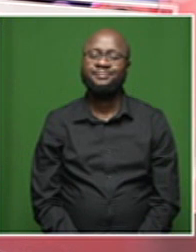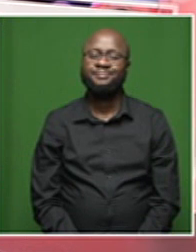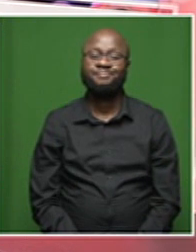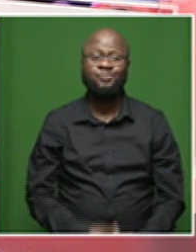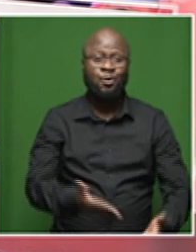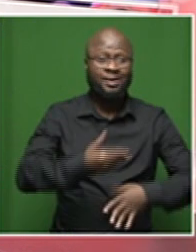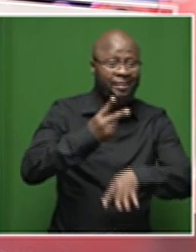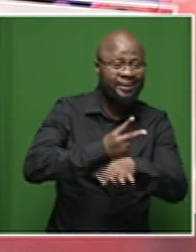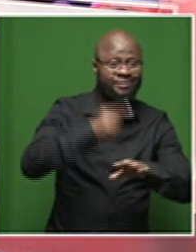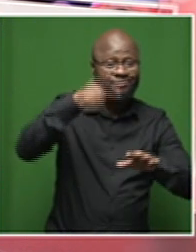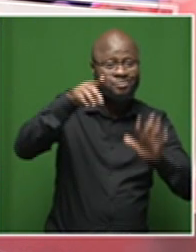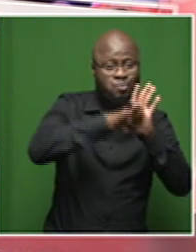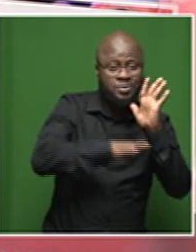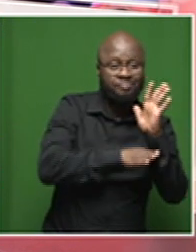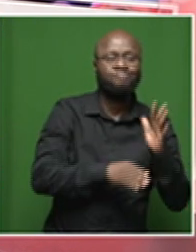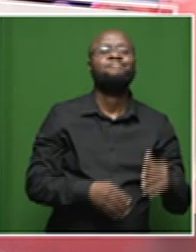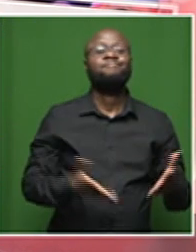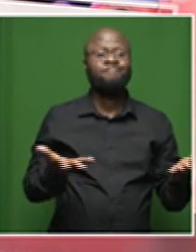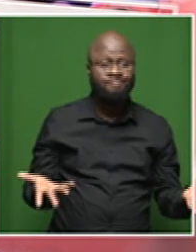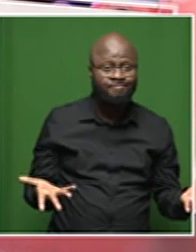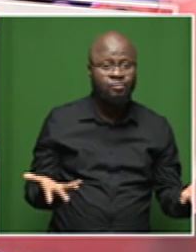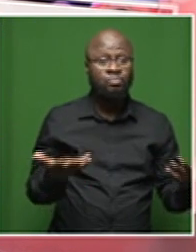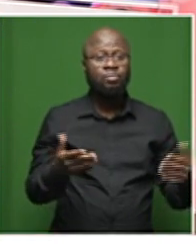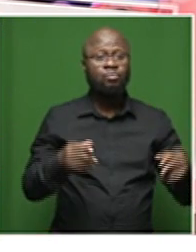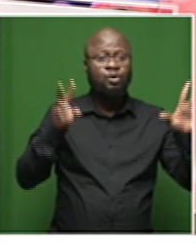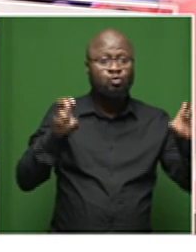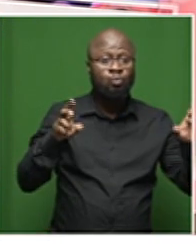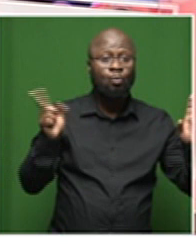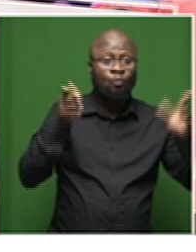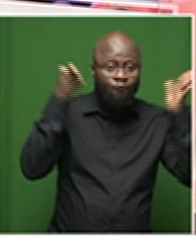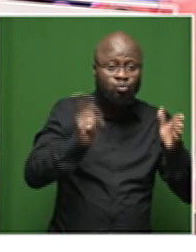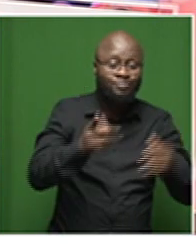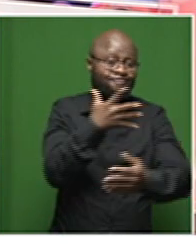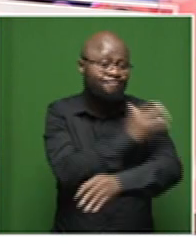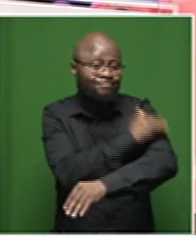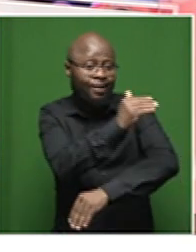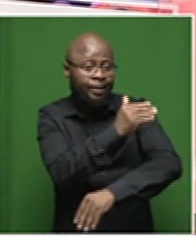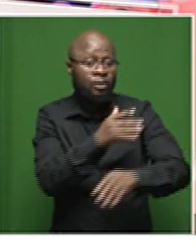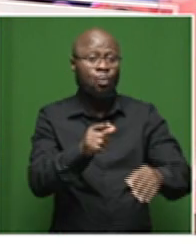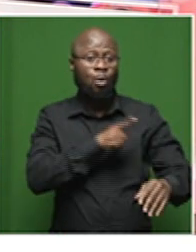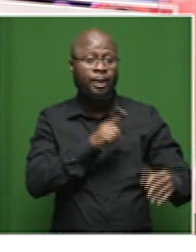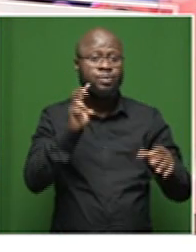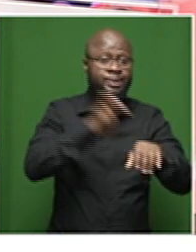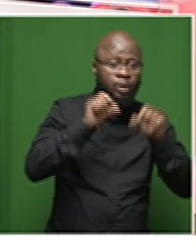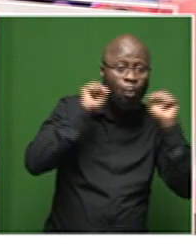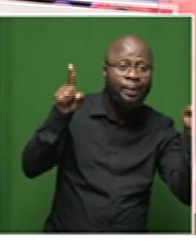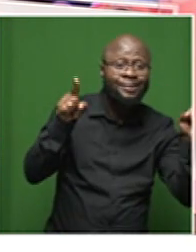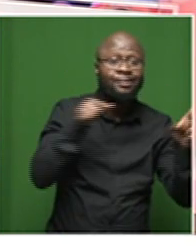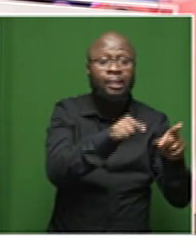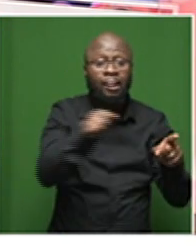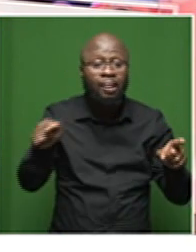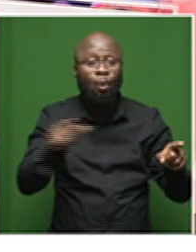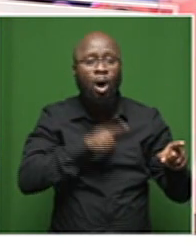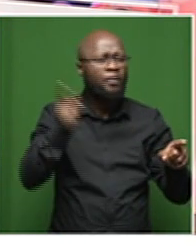Welcome back to Vital Signs. The importance of World Hypertension Day is to raise awareness and knowledge about the need to know of one's